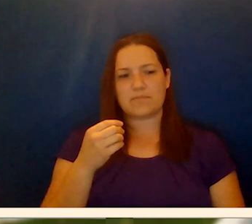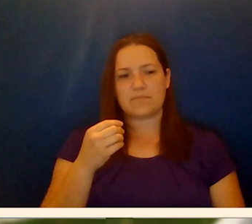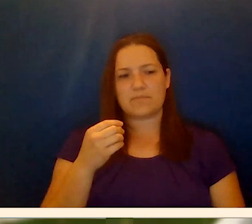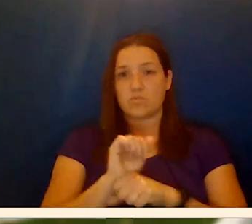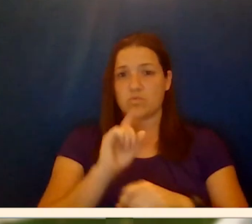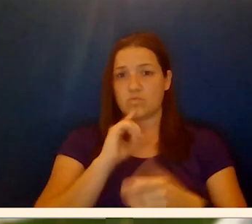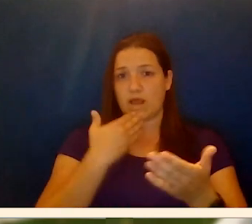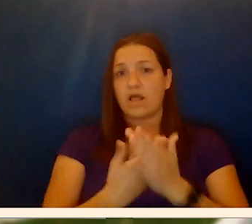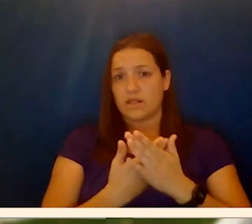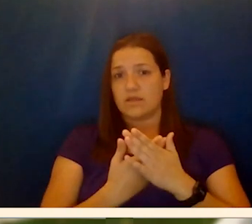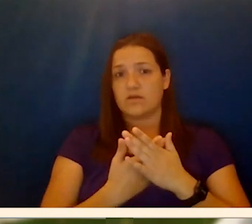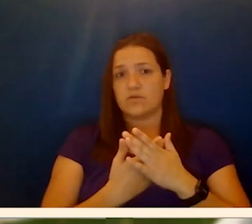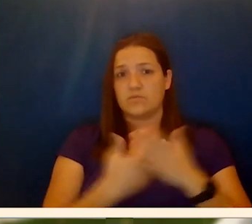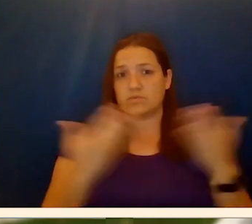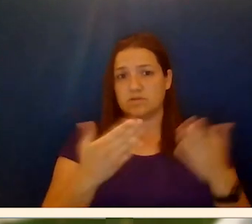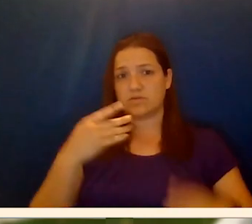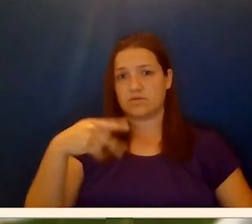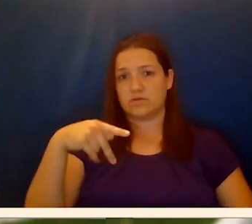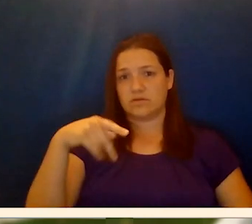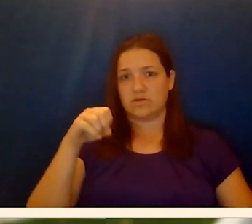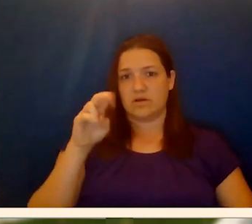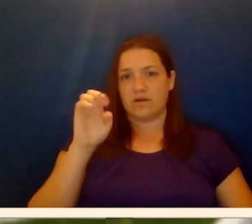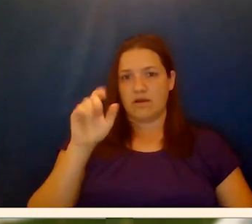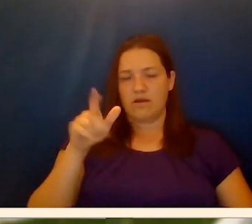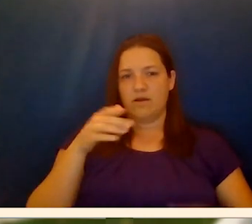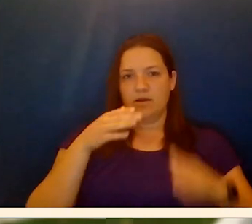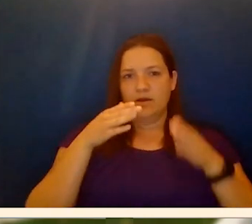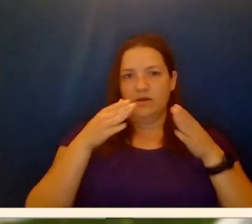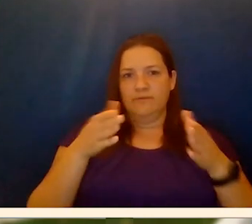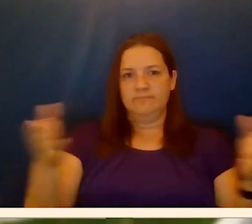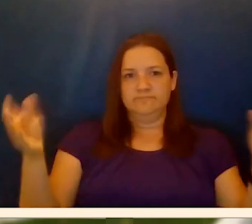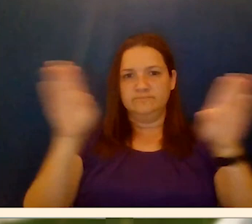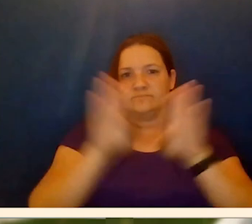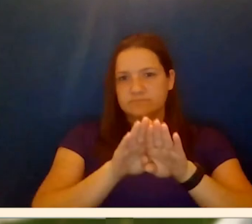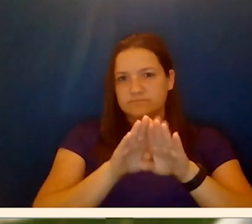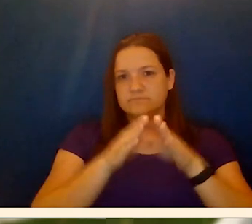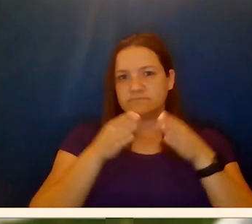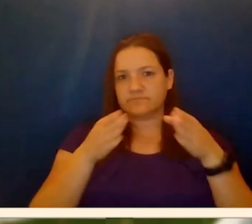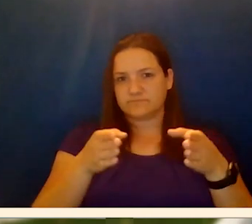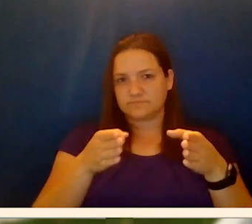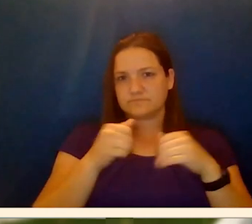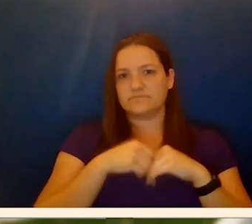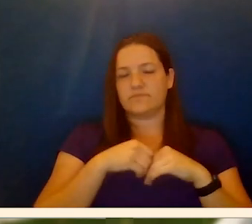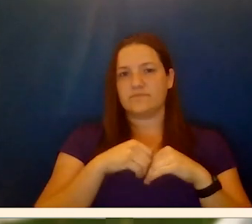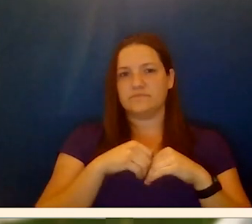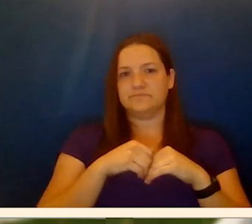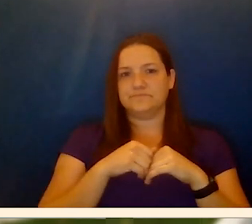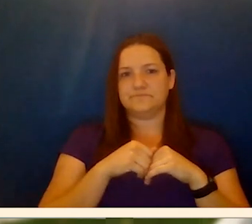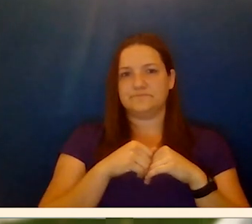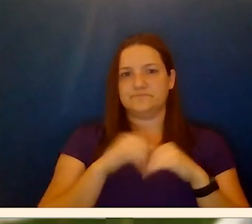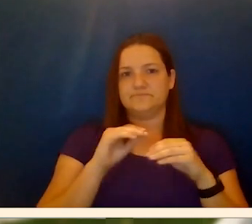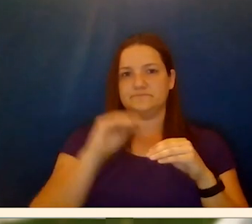Street, where we closed the streets off early in the pandemic, and then we moved it out to the Lifestyle Center, but